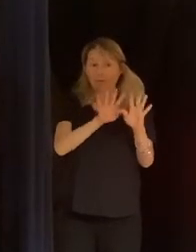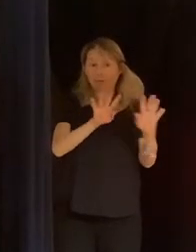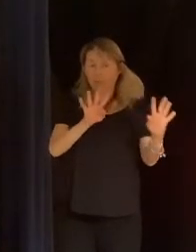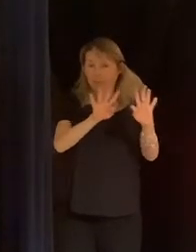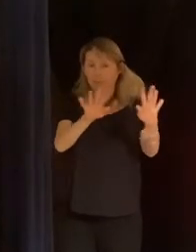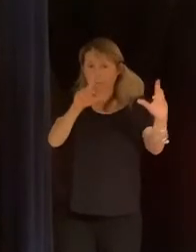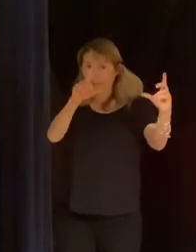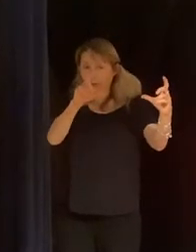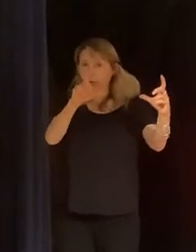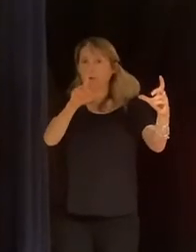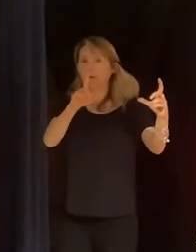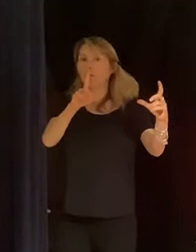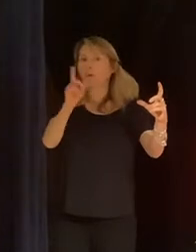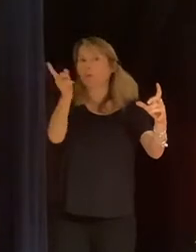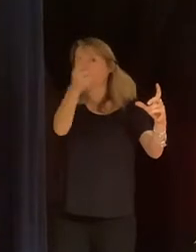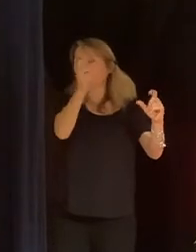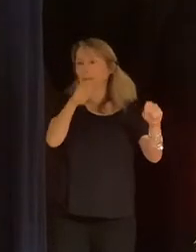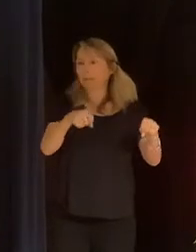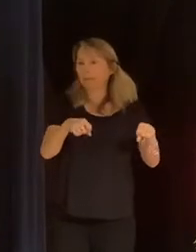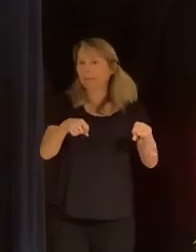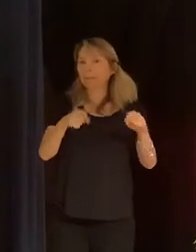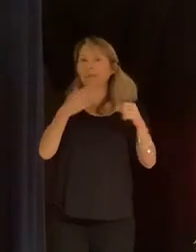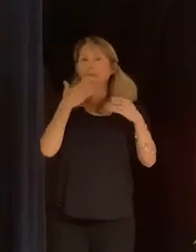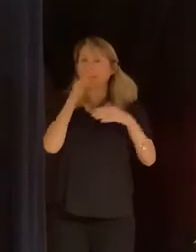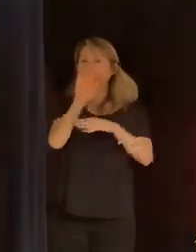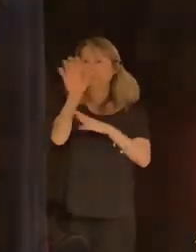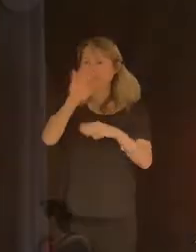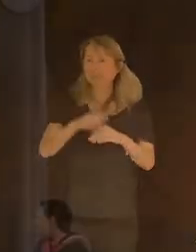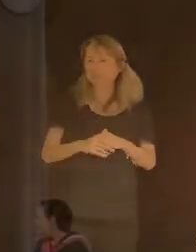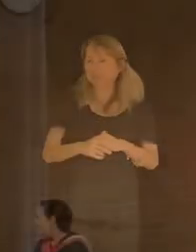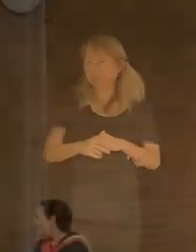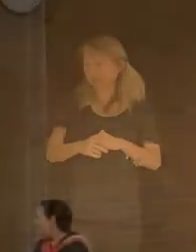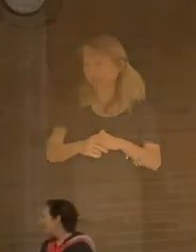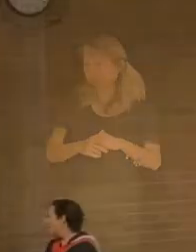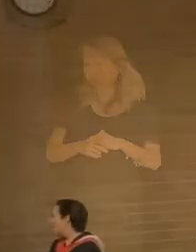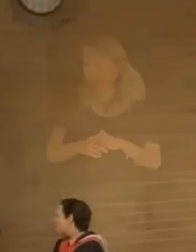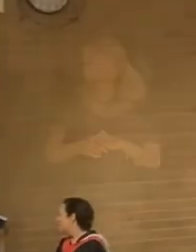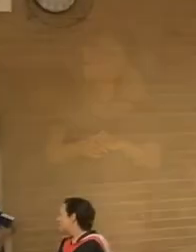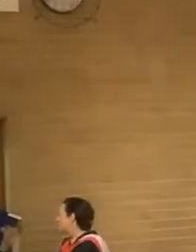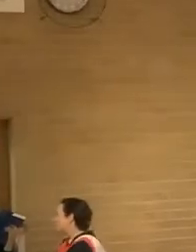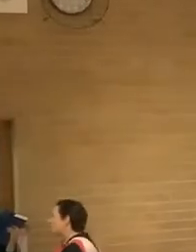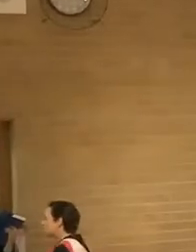photo, please proceed to the atrium. Thank you and good night.